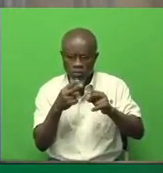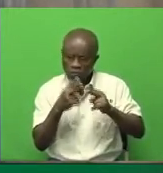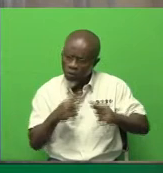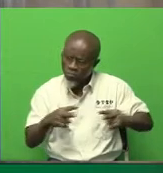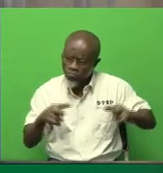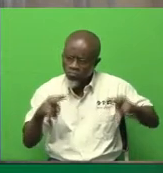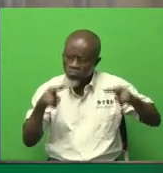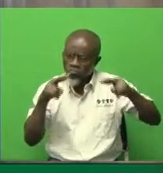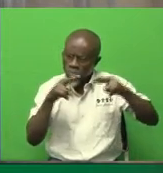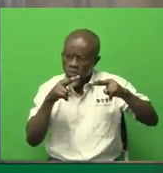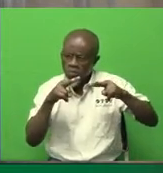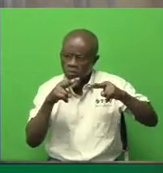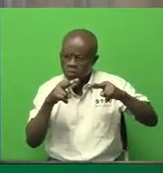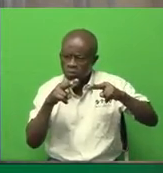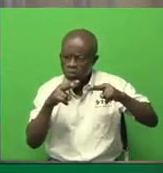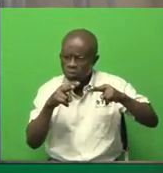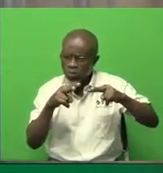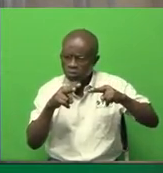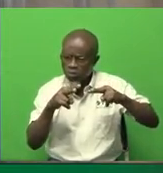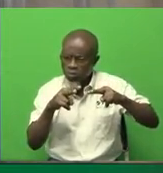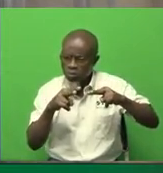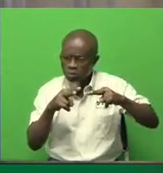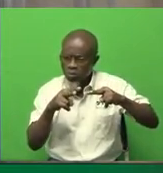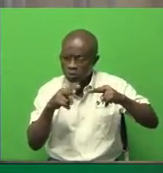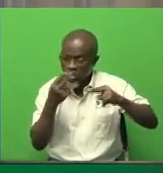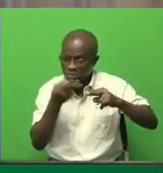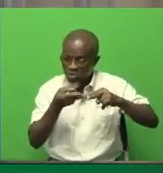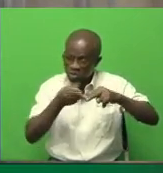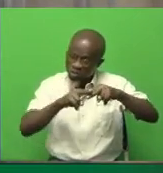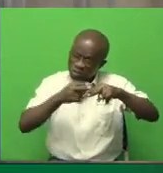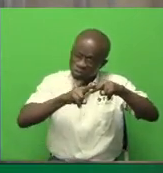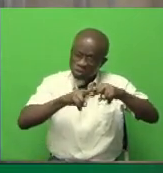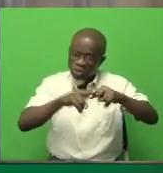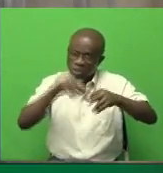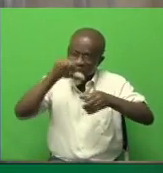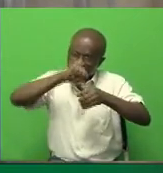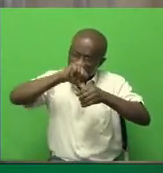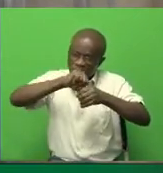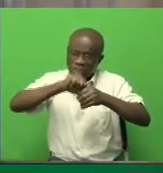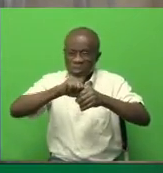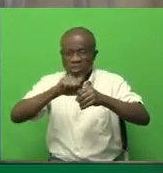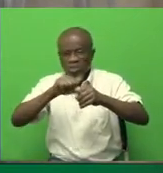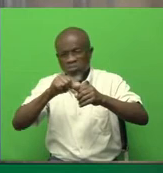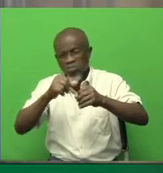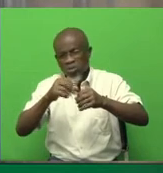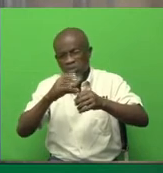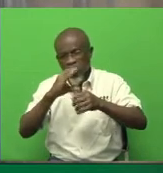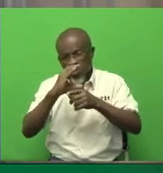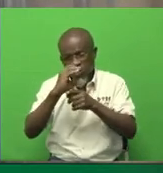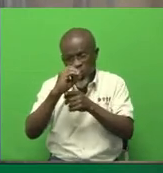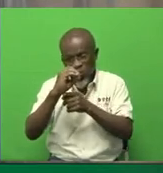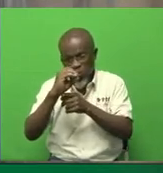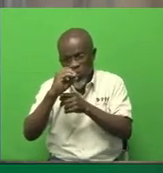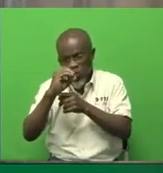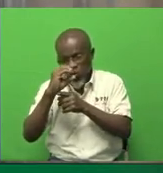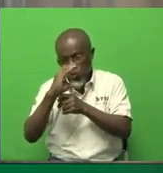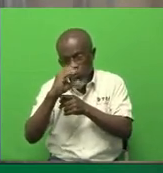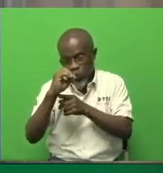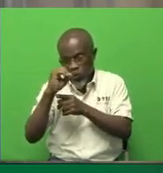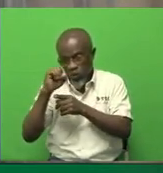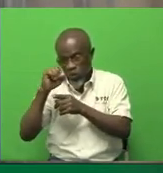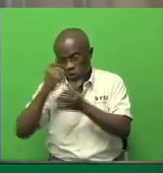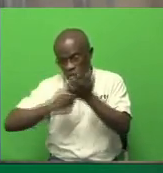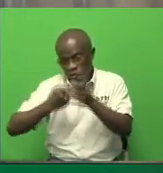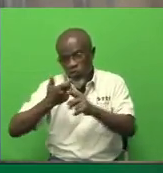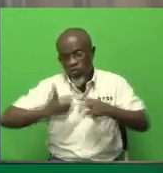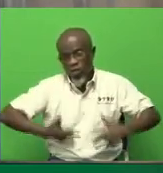to give to the government they have raised gas they raise the cost of living food prices are soaring and now persons will have to